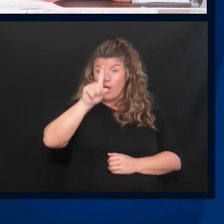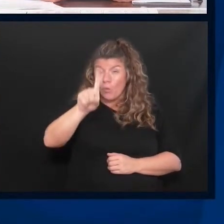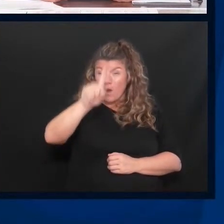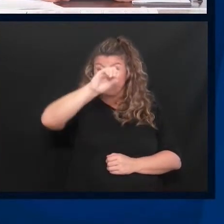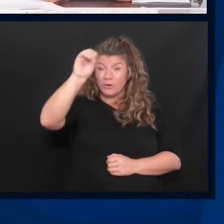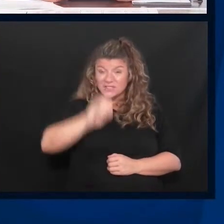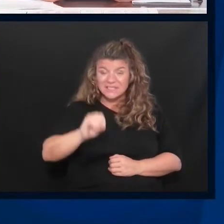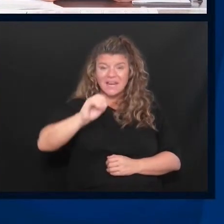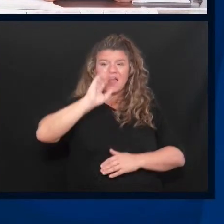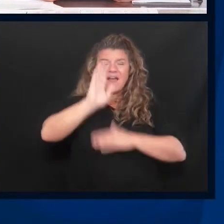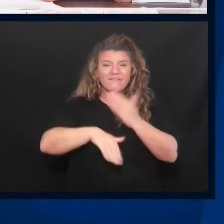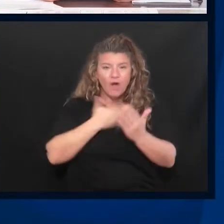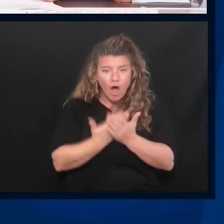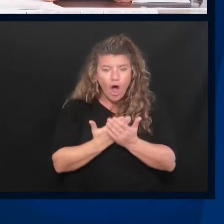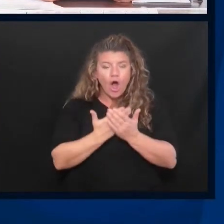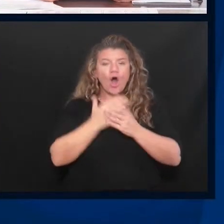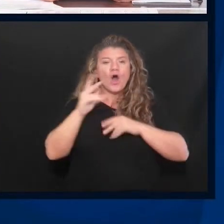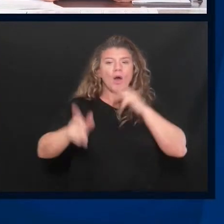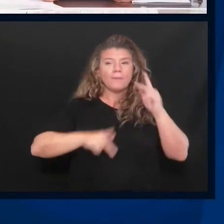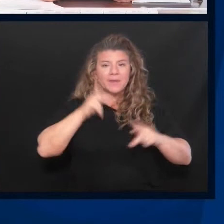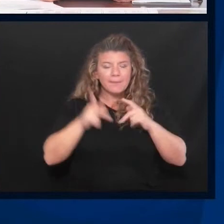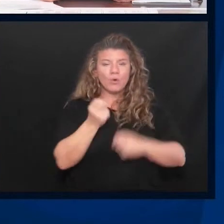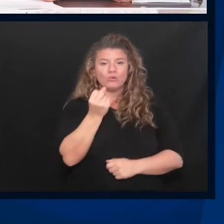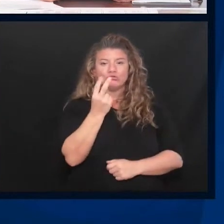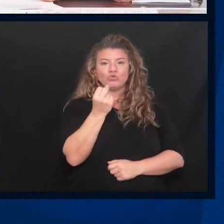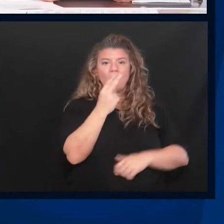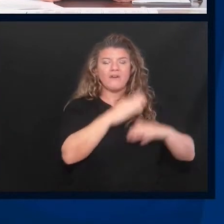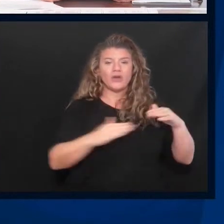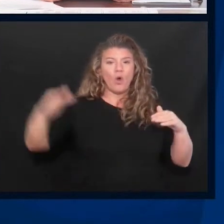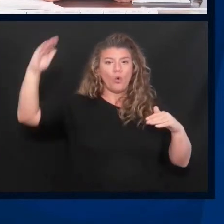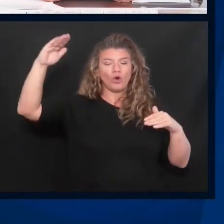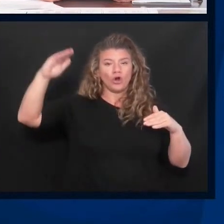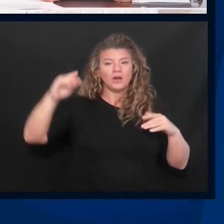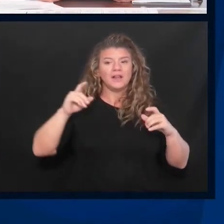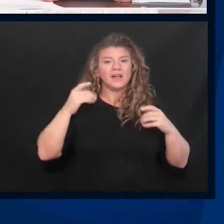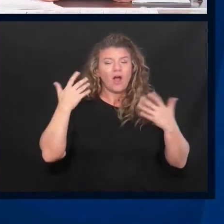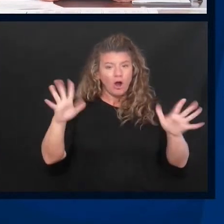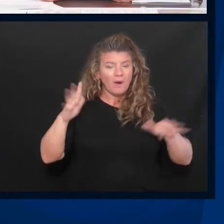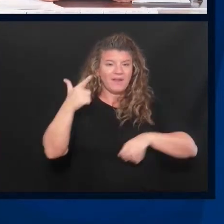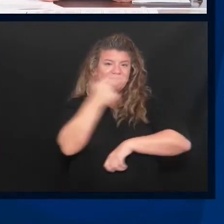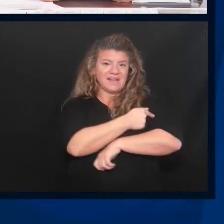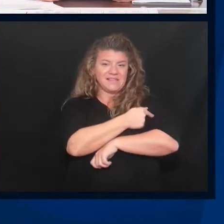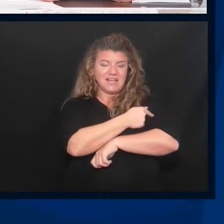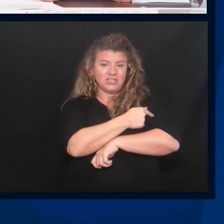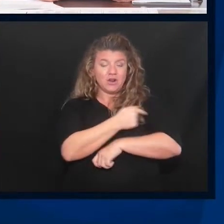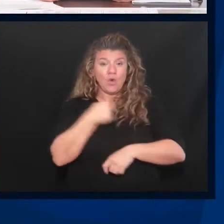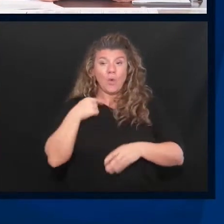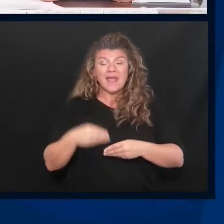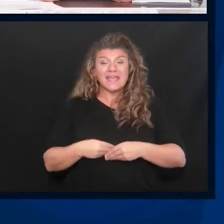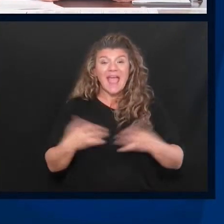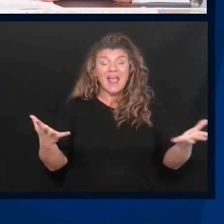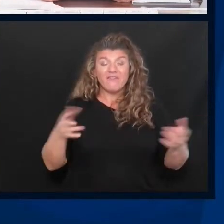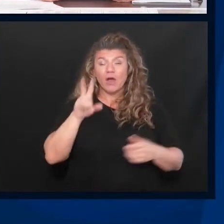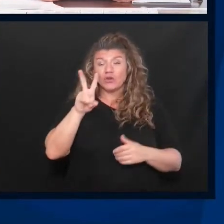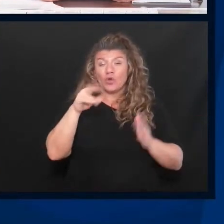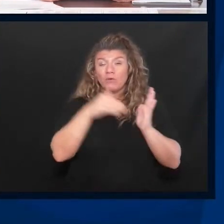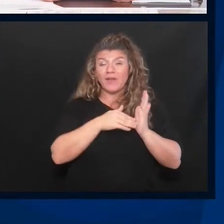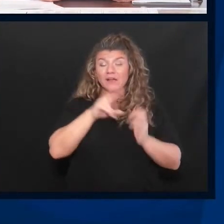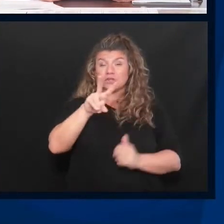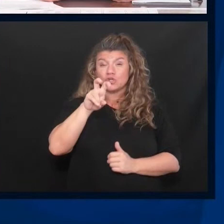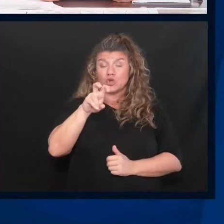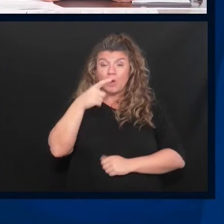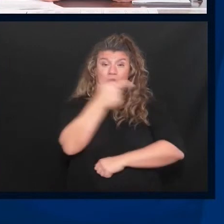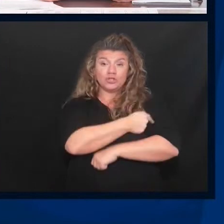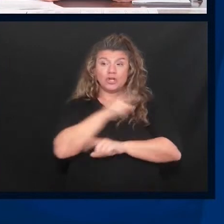70.1% of all eligible, 12 and older, that have been vaccinated. We gave out 2,200